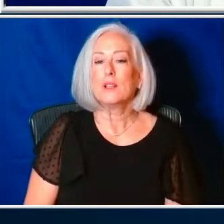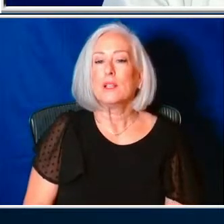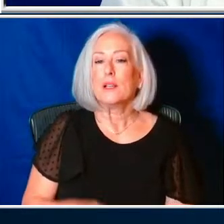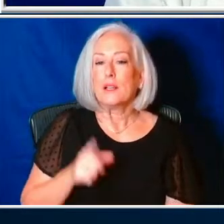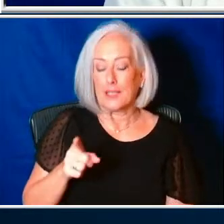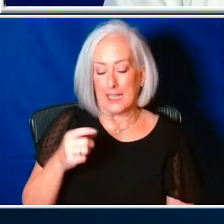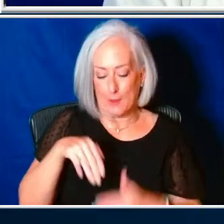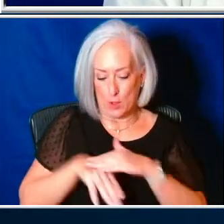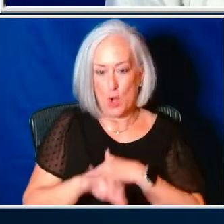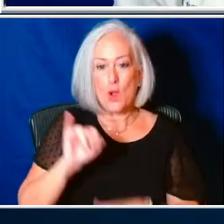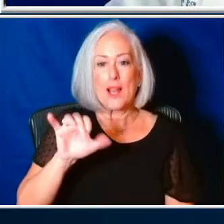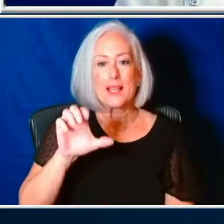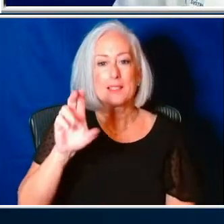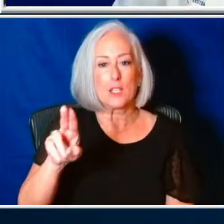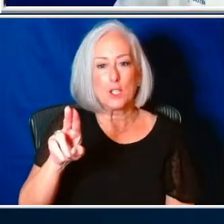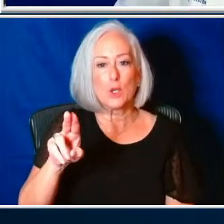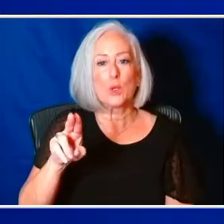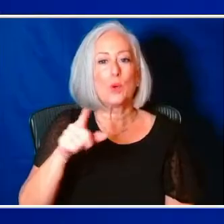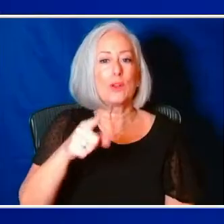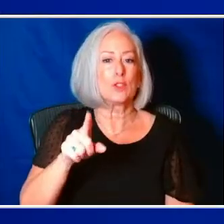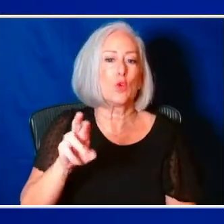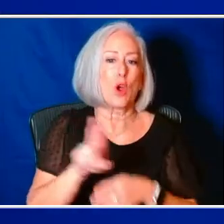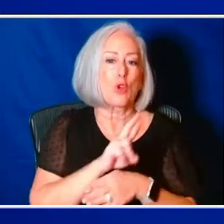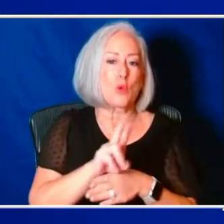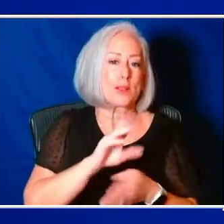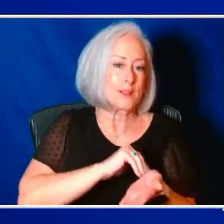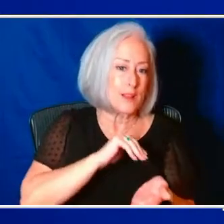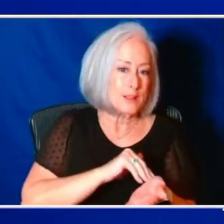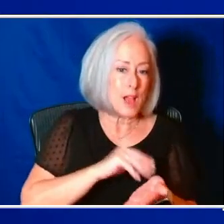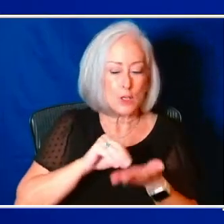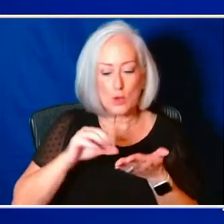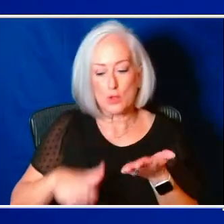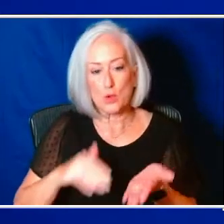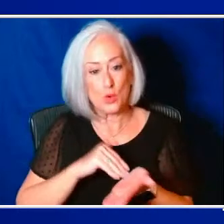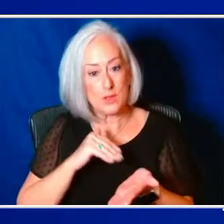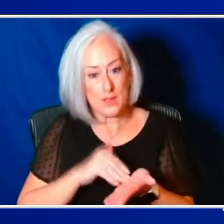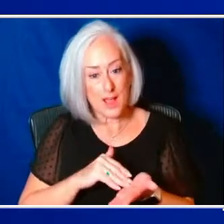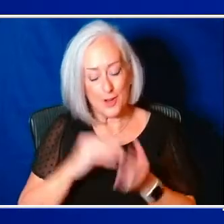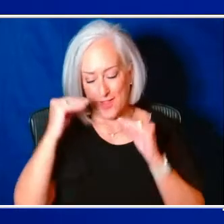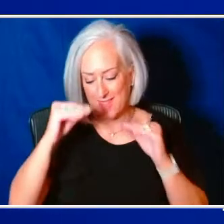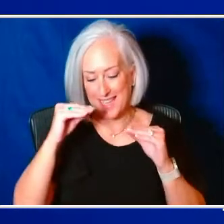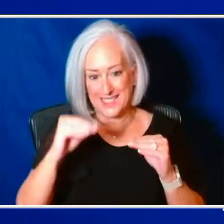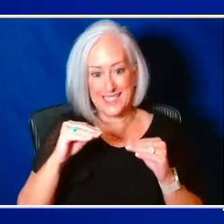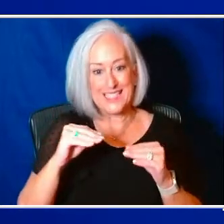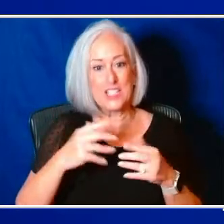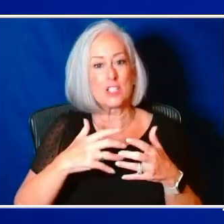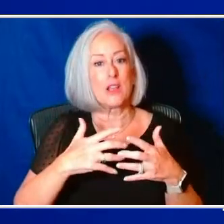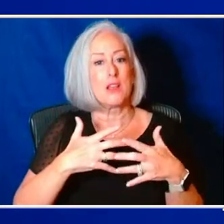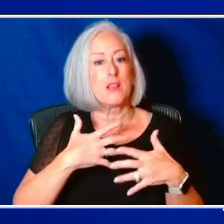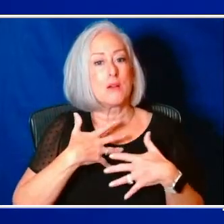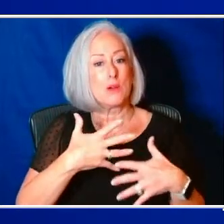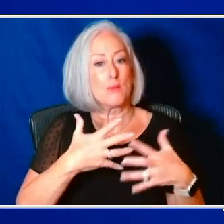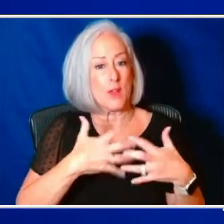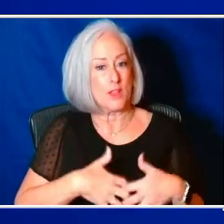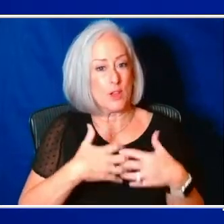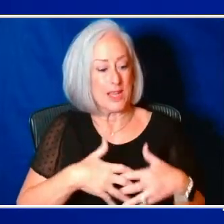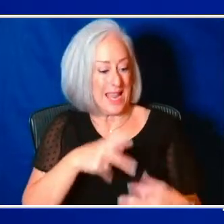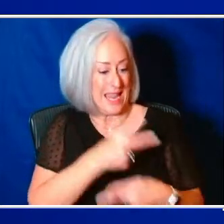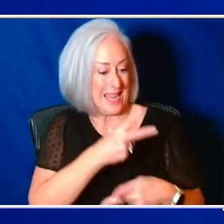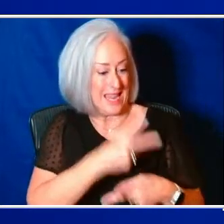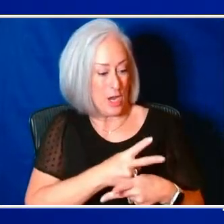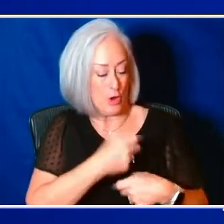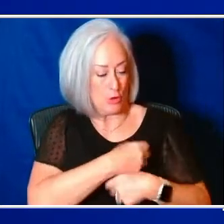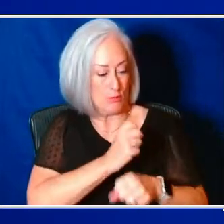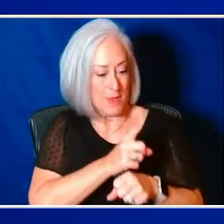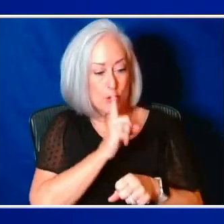or a student, those are one of the first things that you're taught is that ventilator care, taking care to understand all of those pressures for